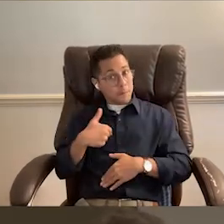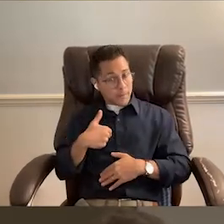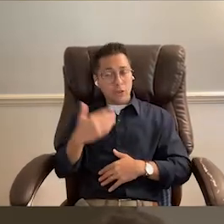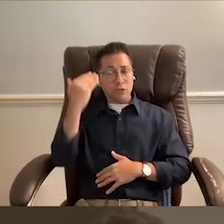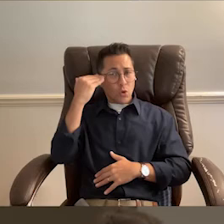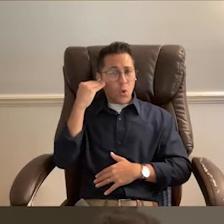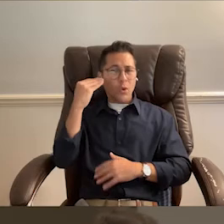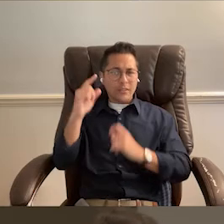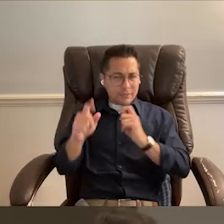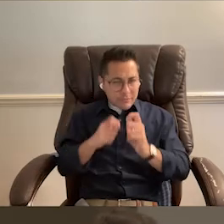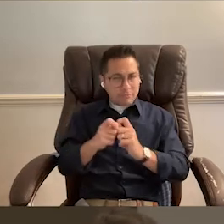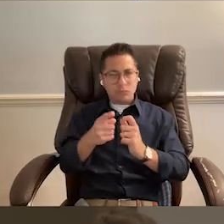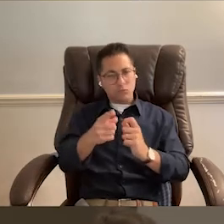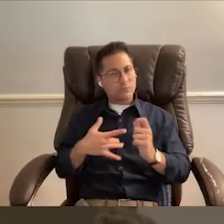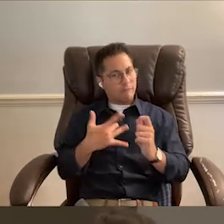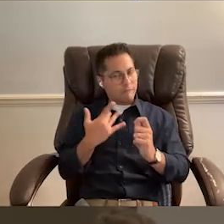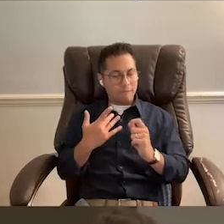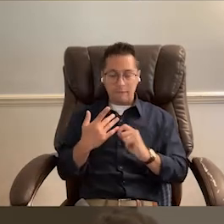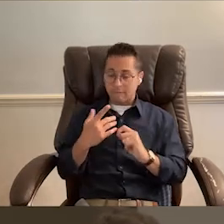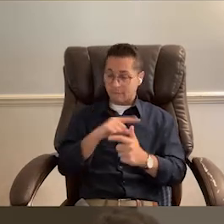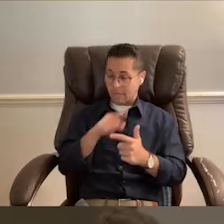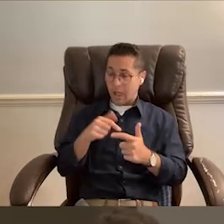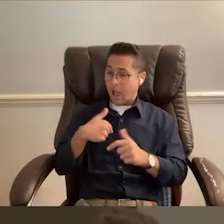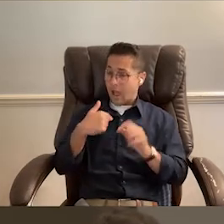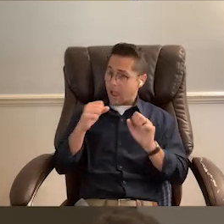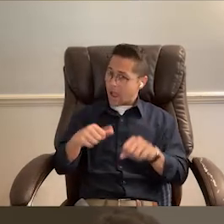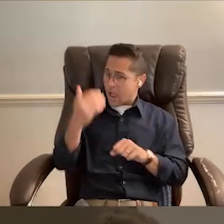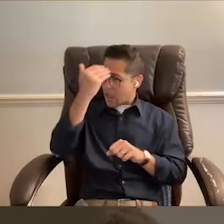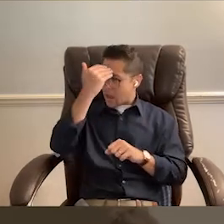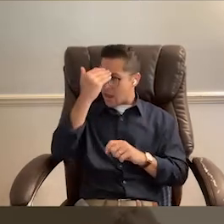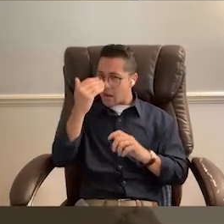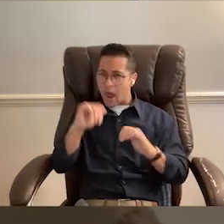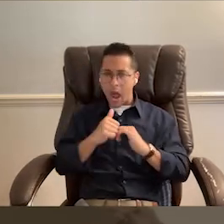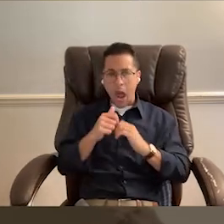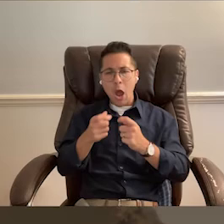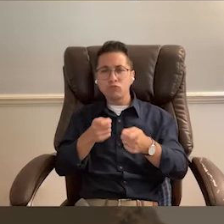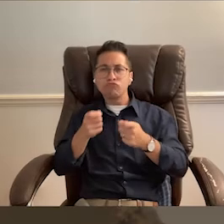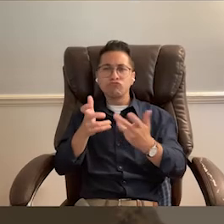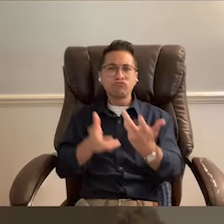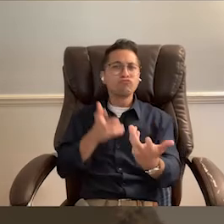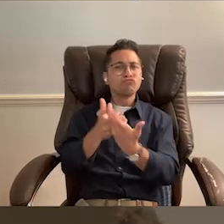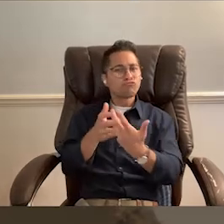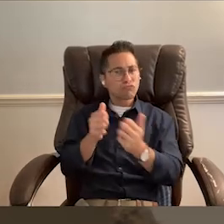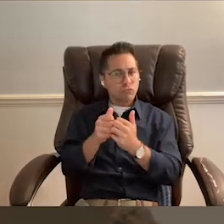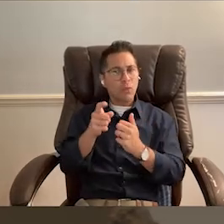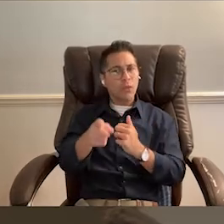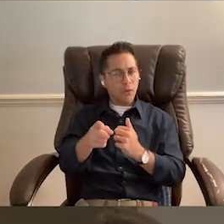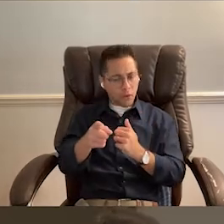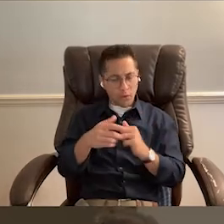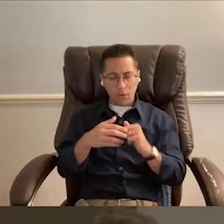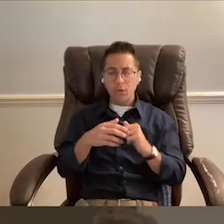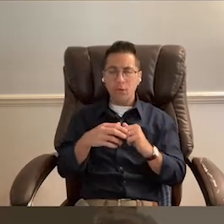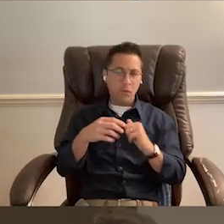could narrow it down even more. So that would help me to know exactly what she felt. So then I would know